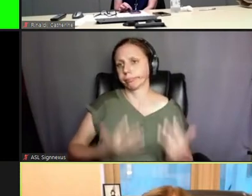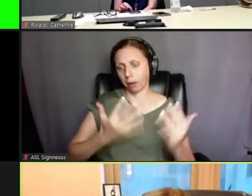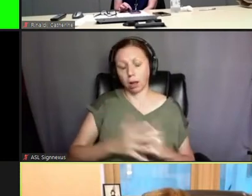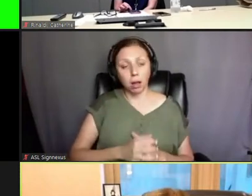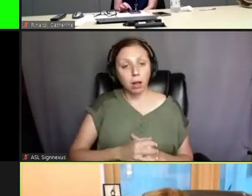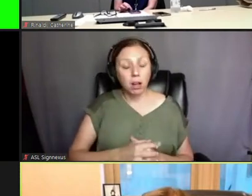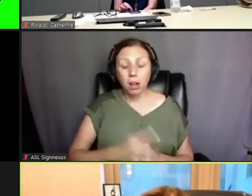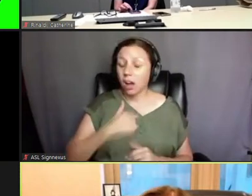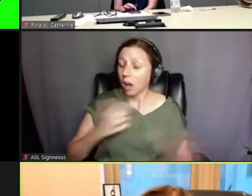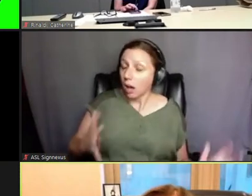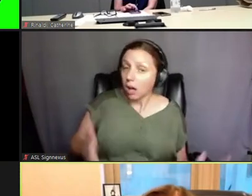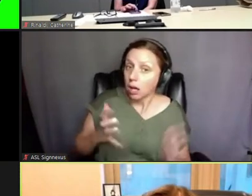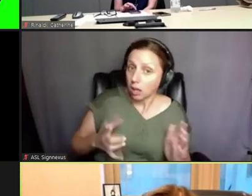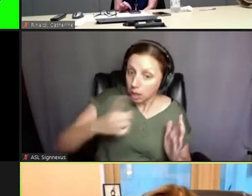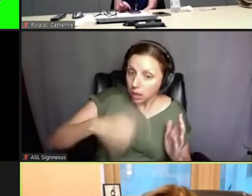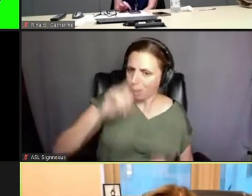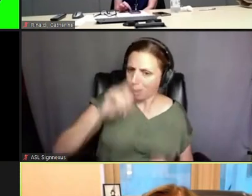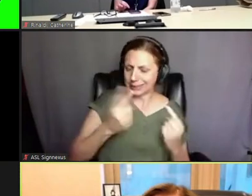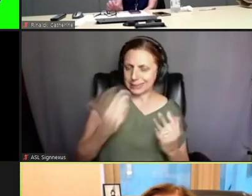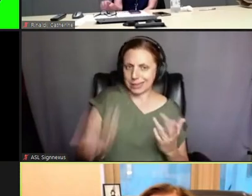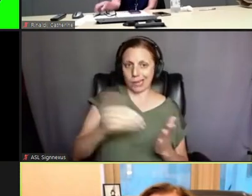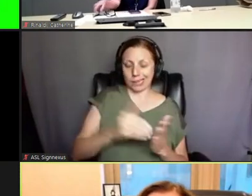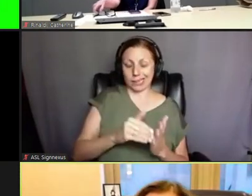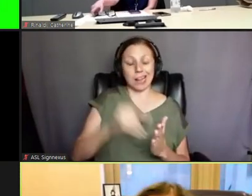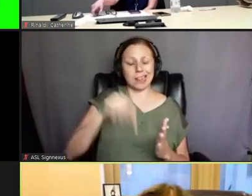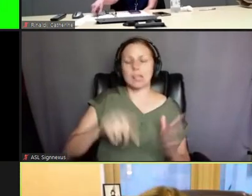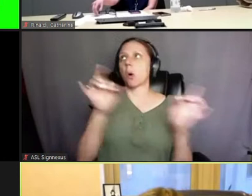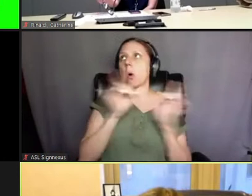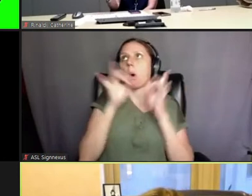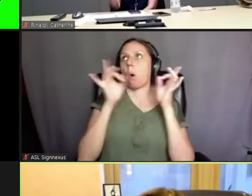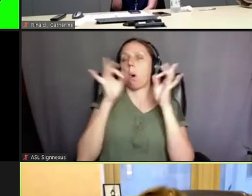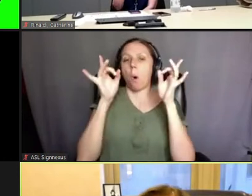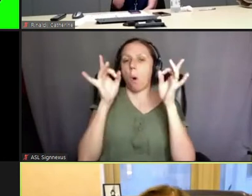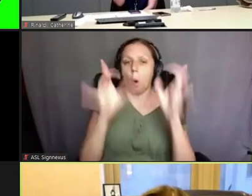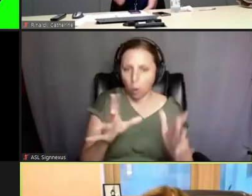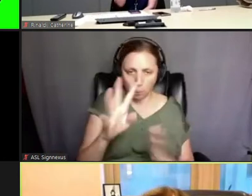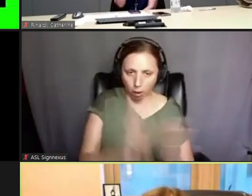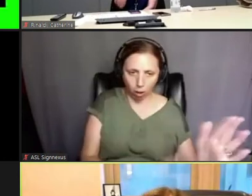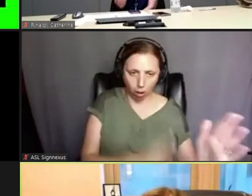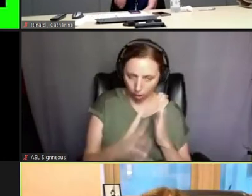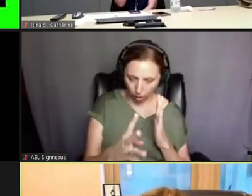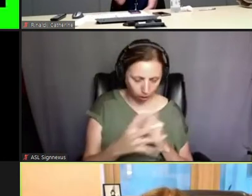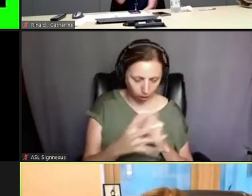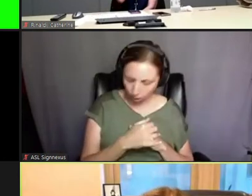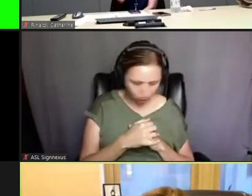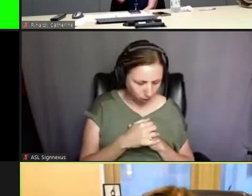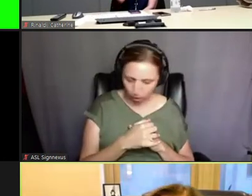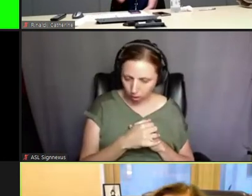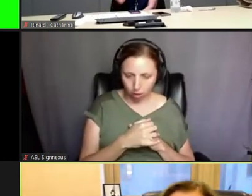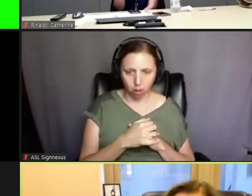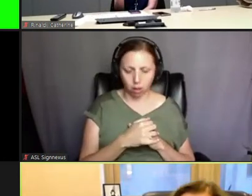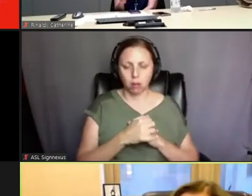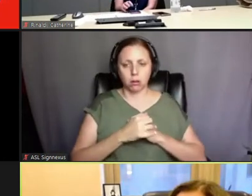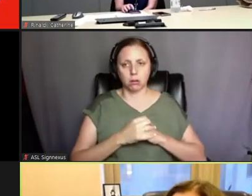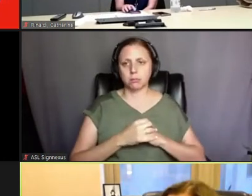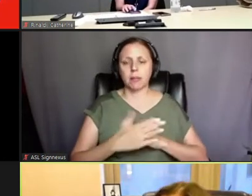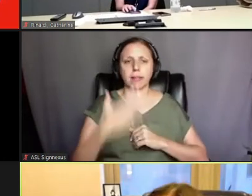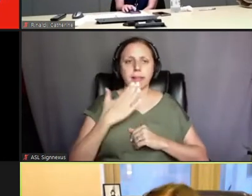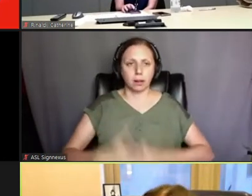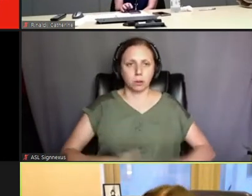would urge you to reconsider this terrible alteration in the new schedule. Thank